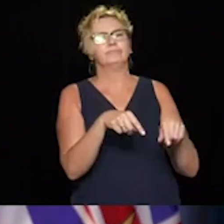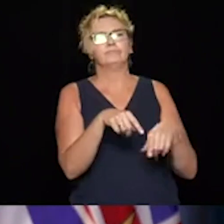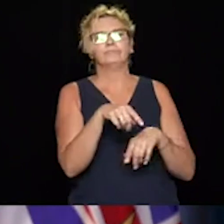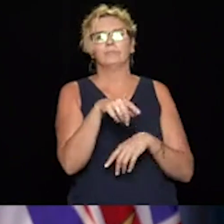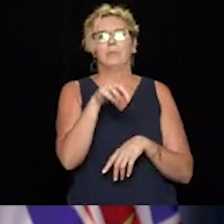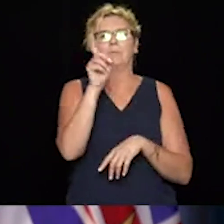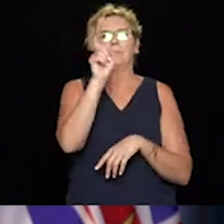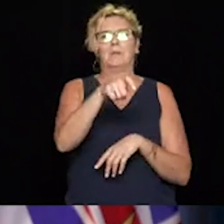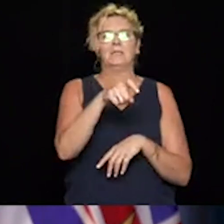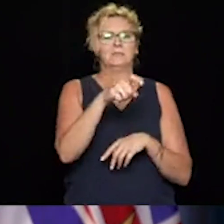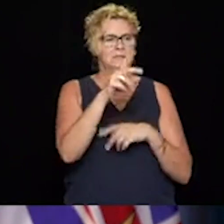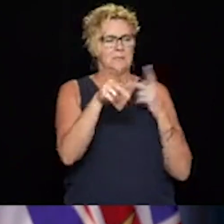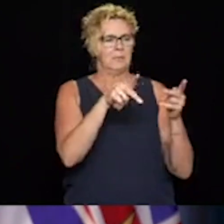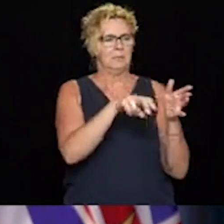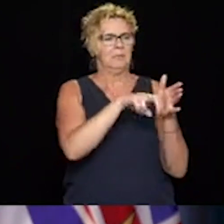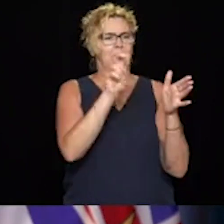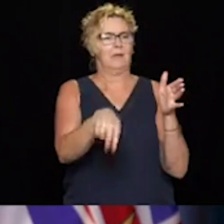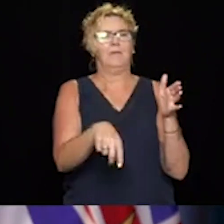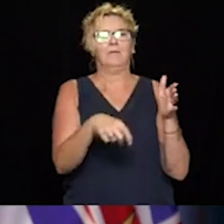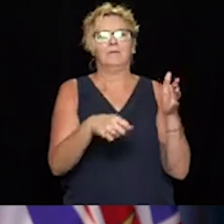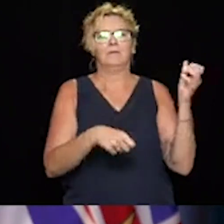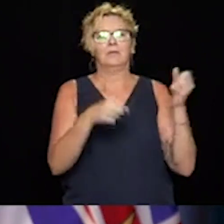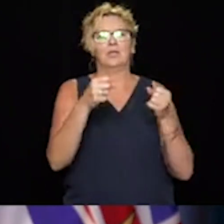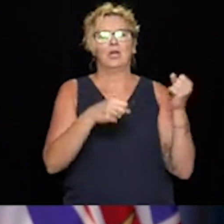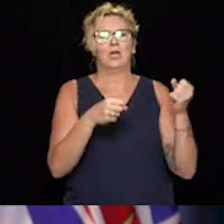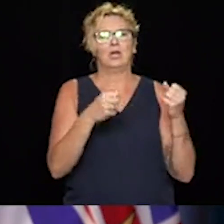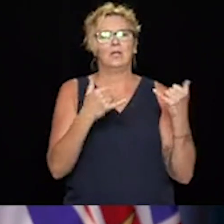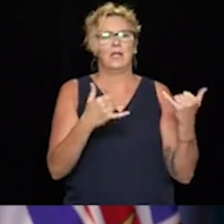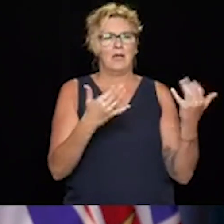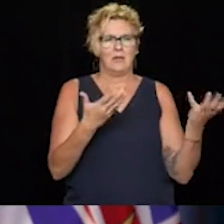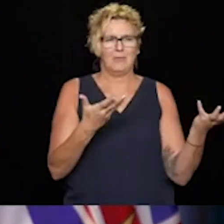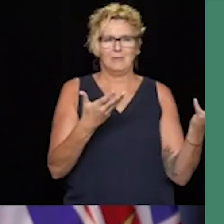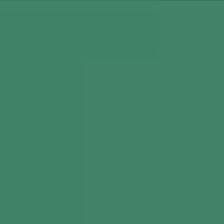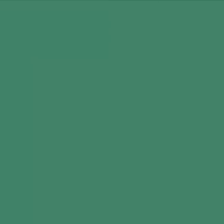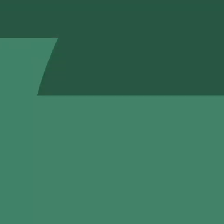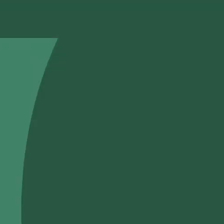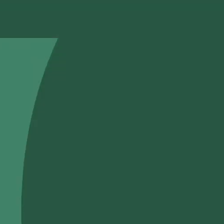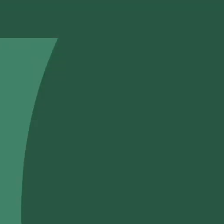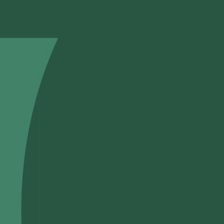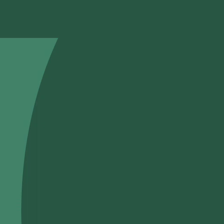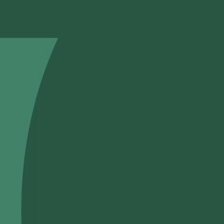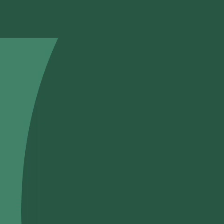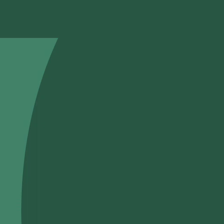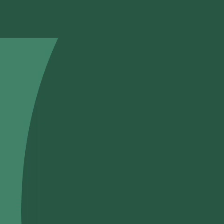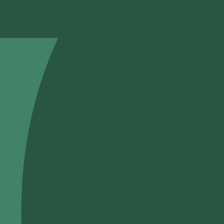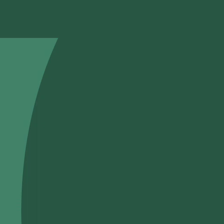officials were getting us the information we need so we can protect British Columbians and keep them safe.